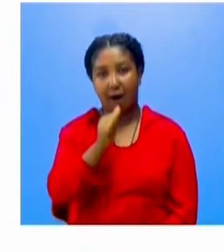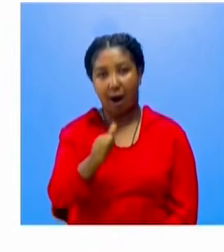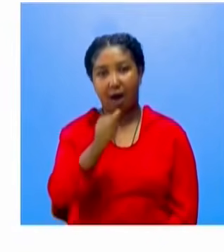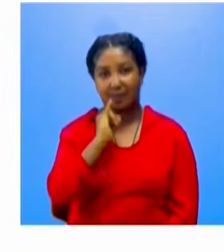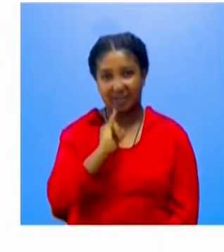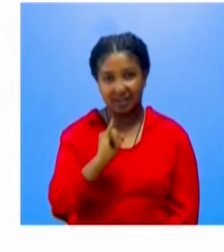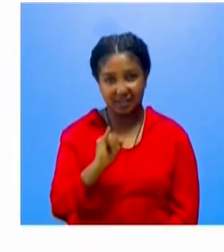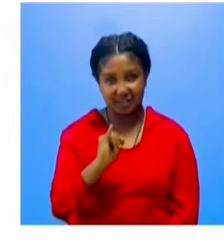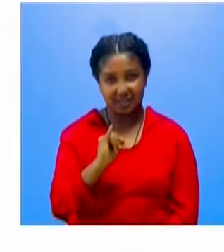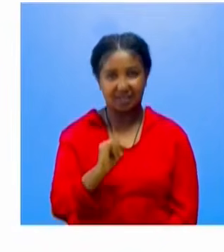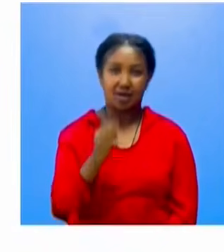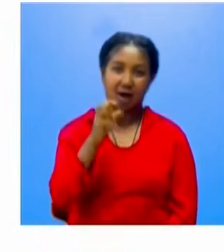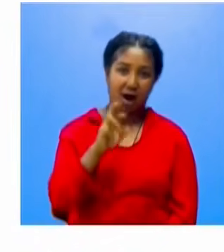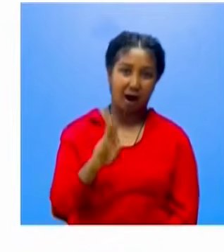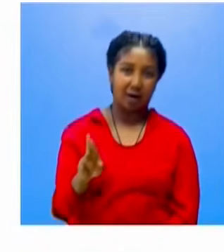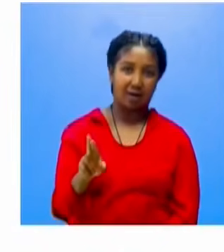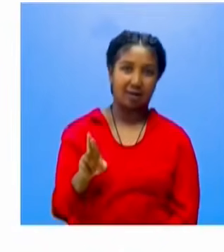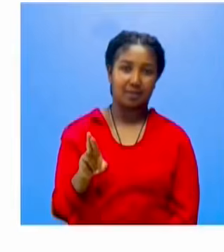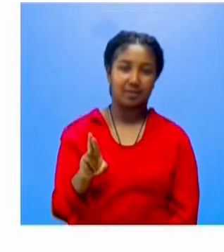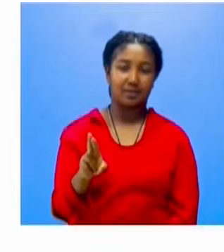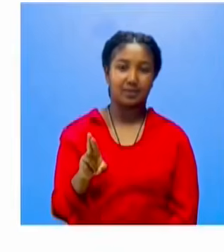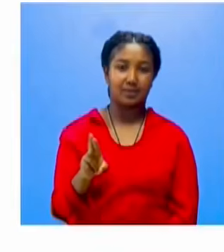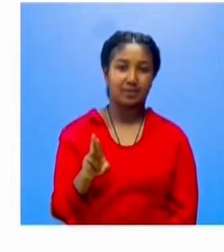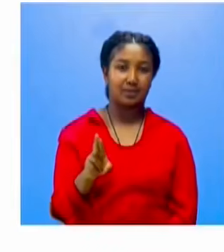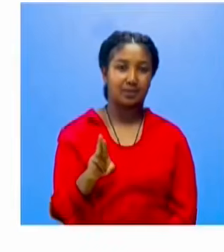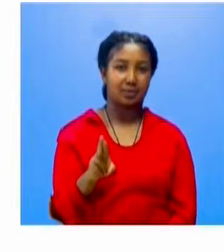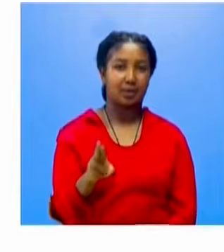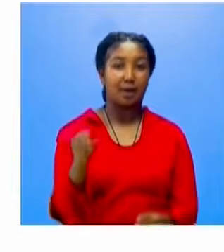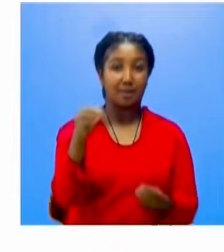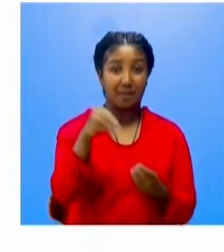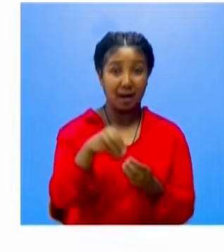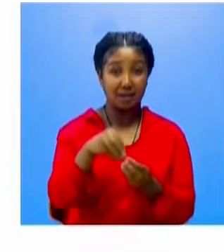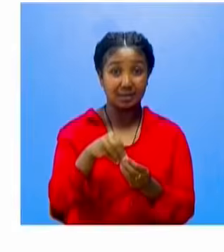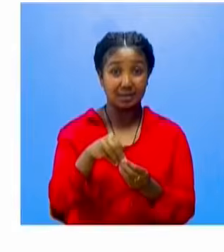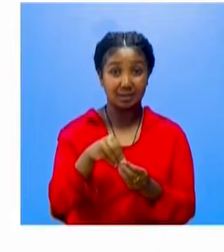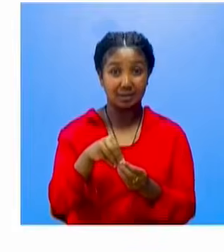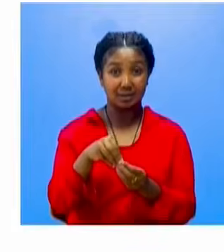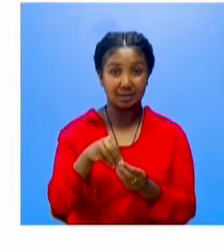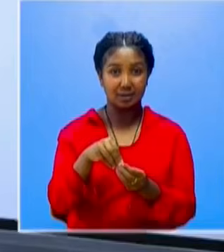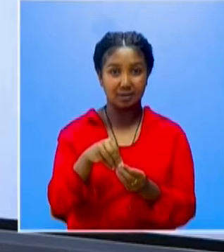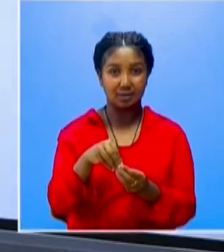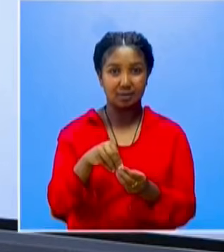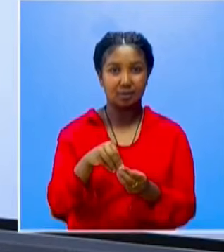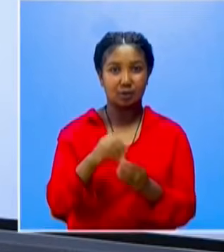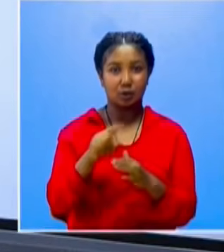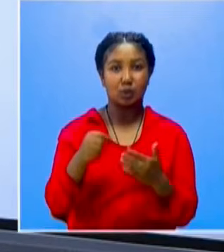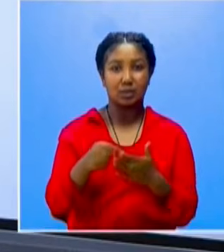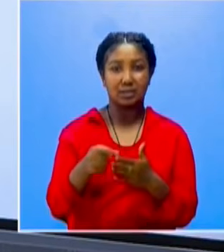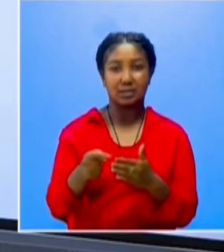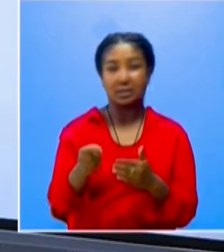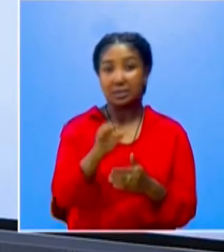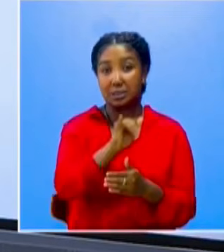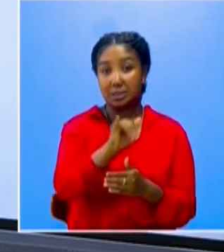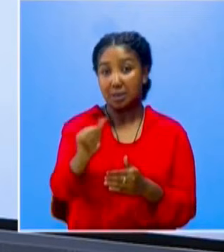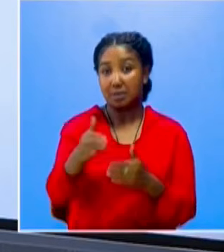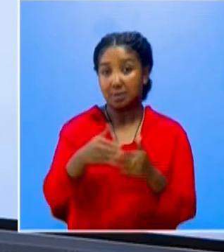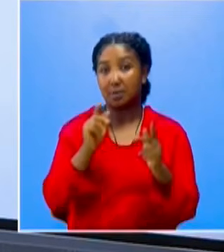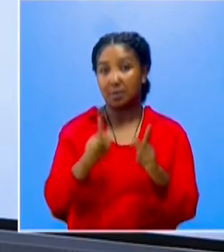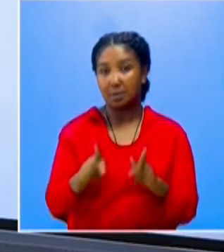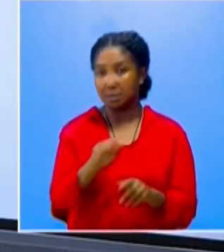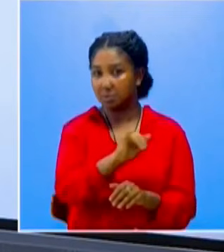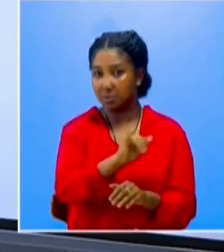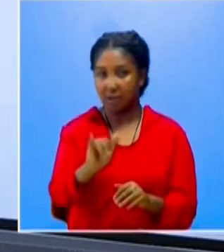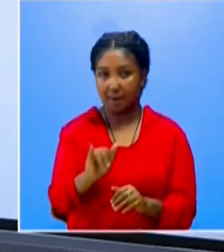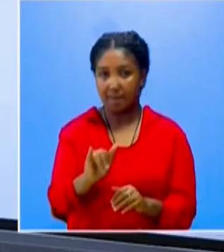is, are, yeah, plus, so far it is the same with the simple present,